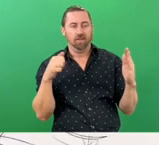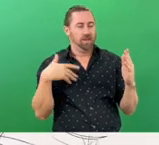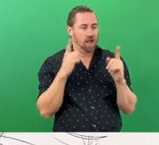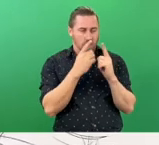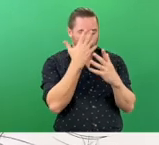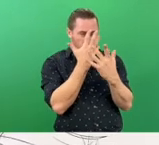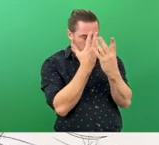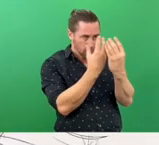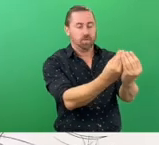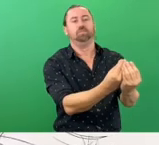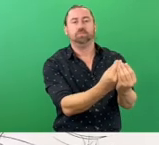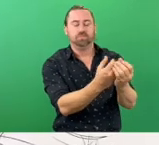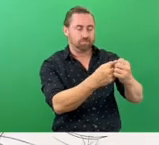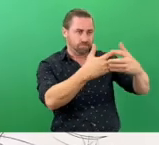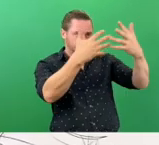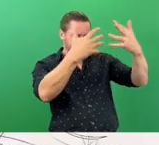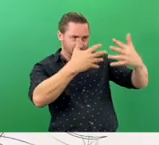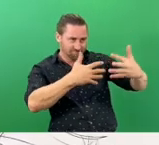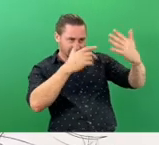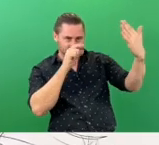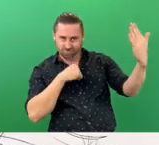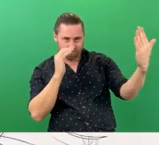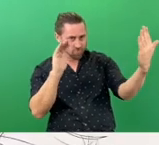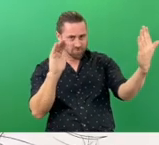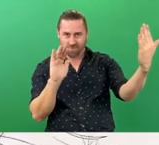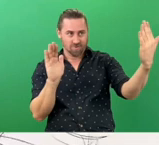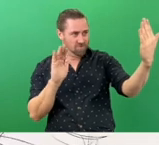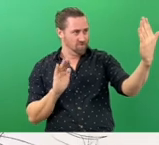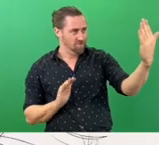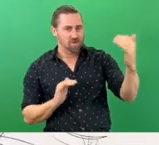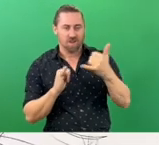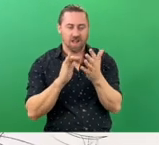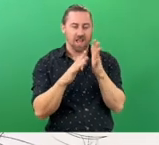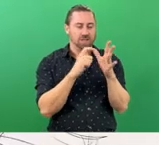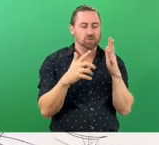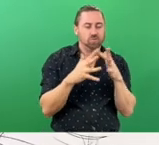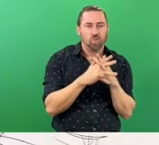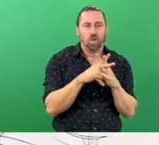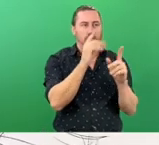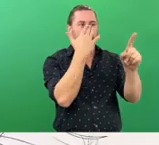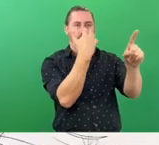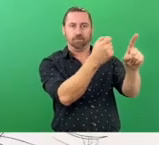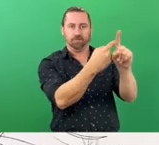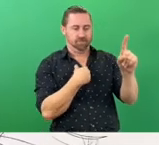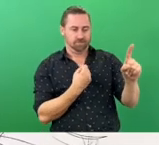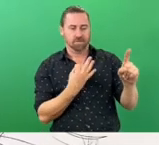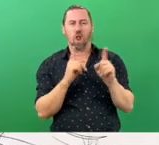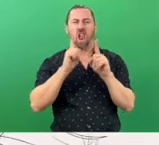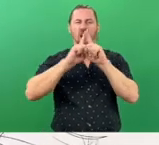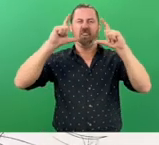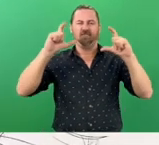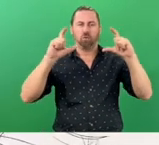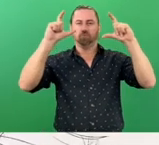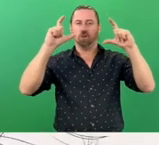ethereal quality to them. So building up the drawing this way in your pencil, you'll get that sense of shadows and mirrors rather than the sense of